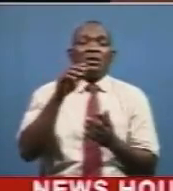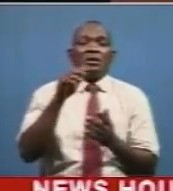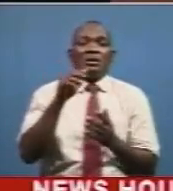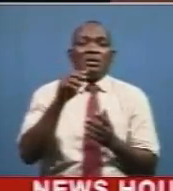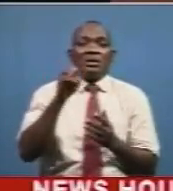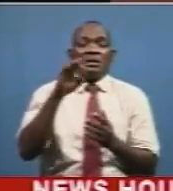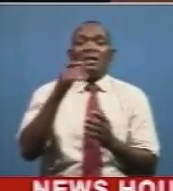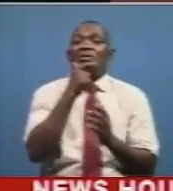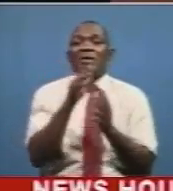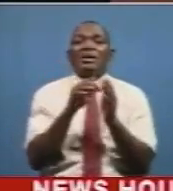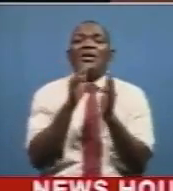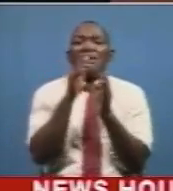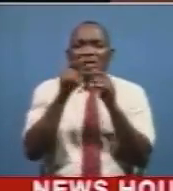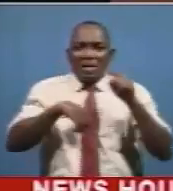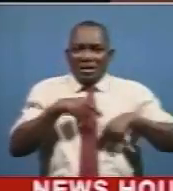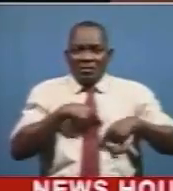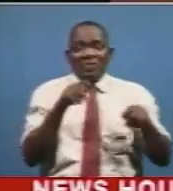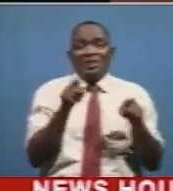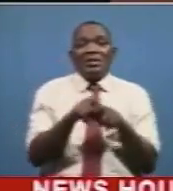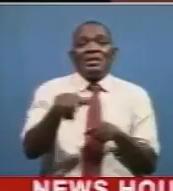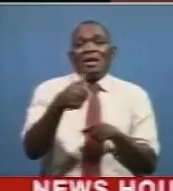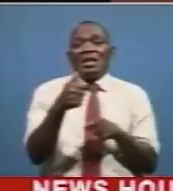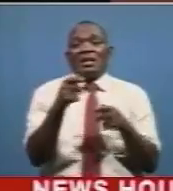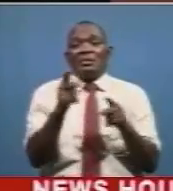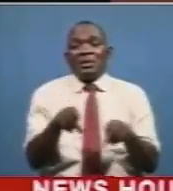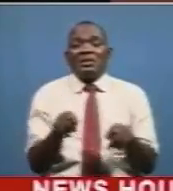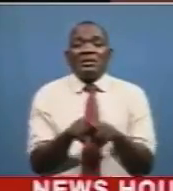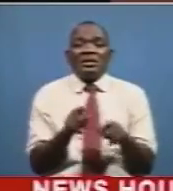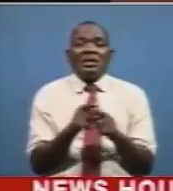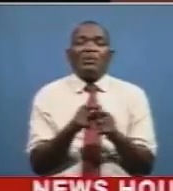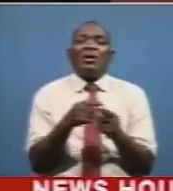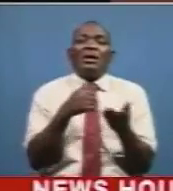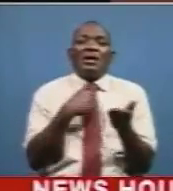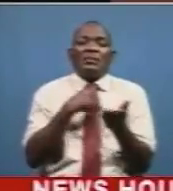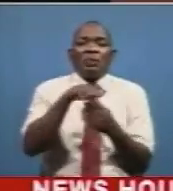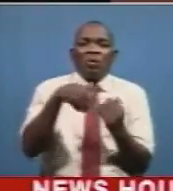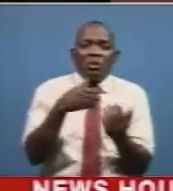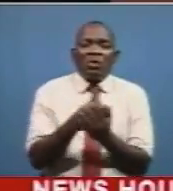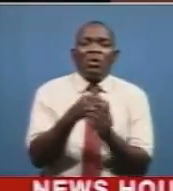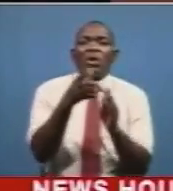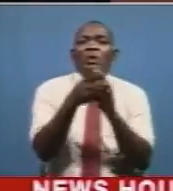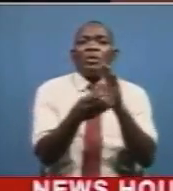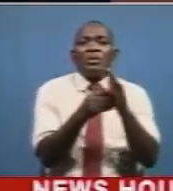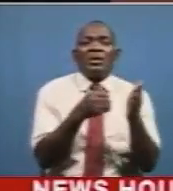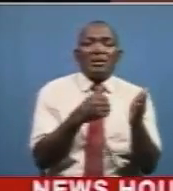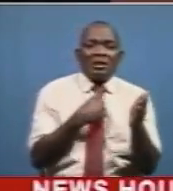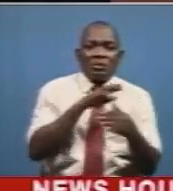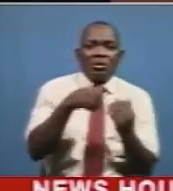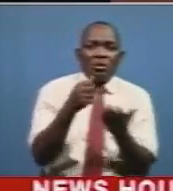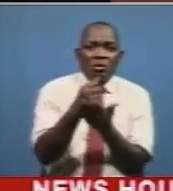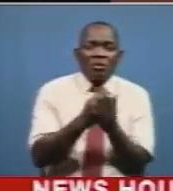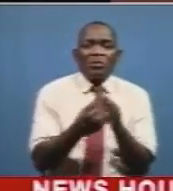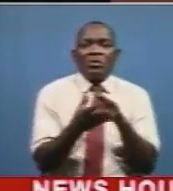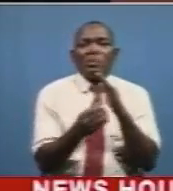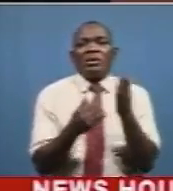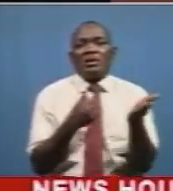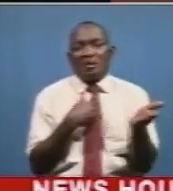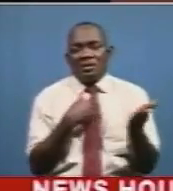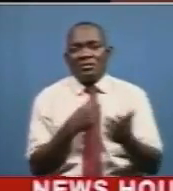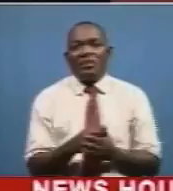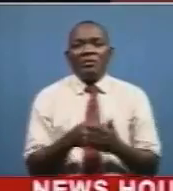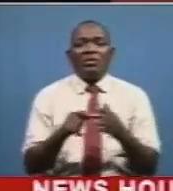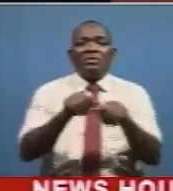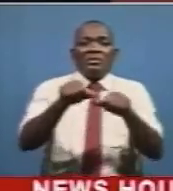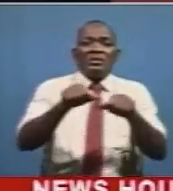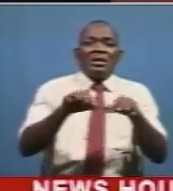that the petitioner, just like other candidates, are in possession of carbonized copies of all documents from the